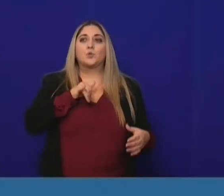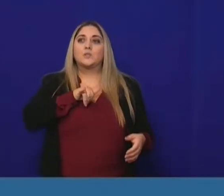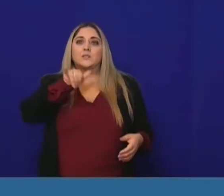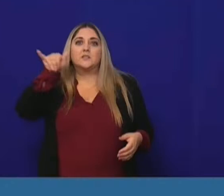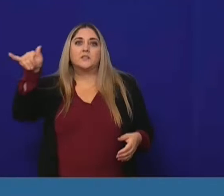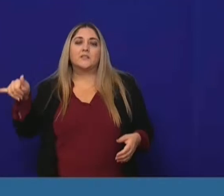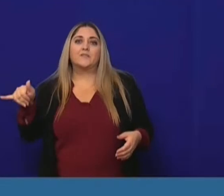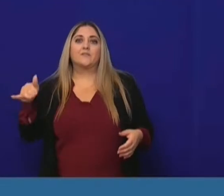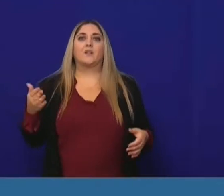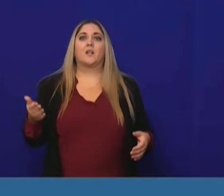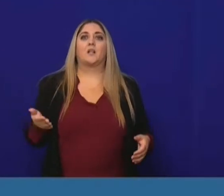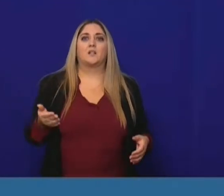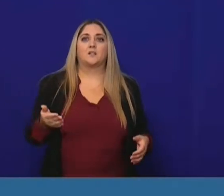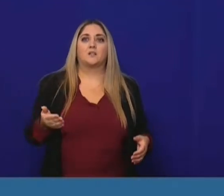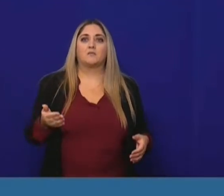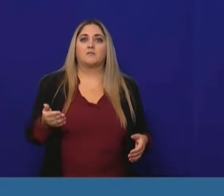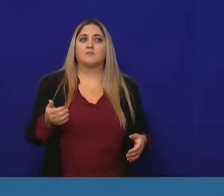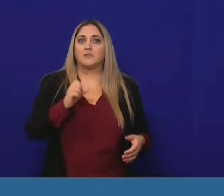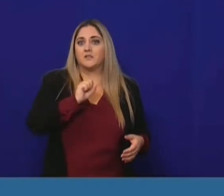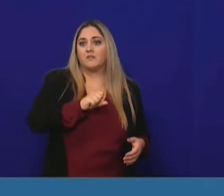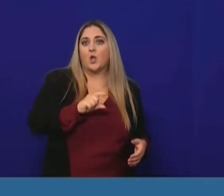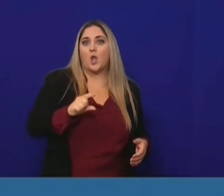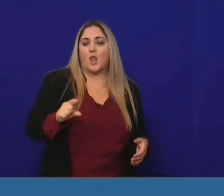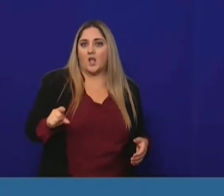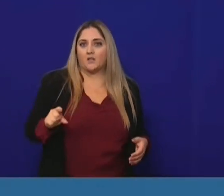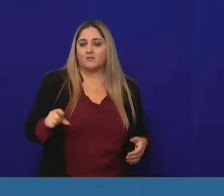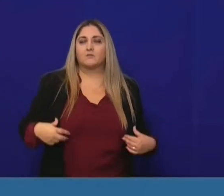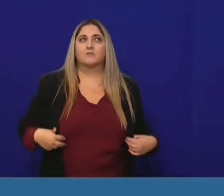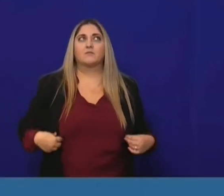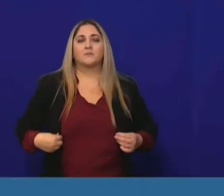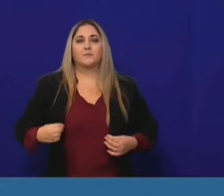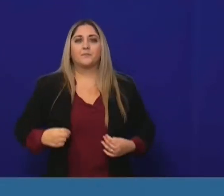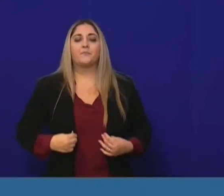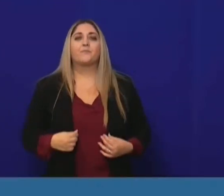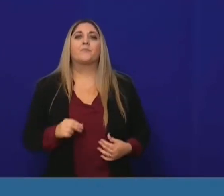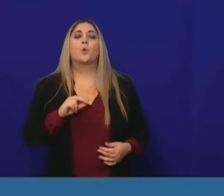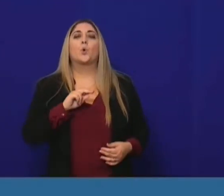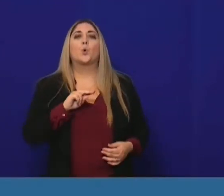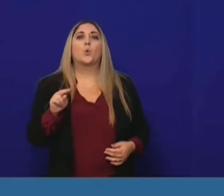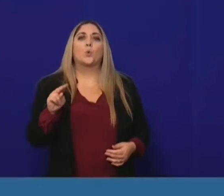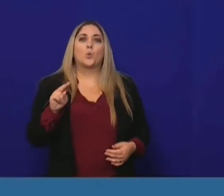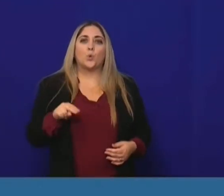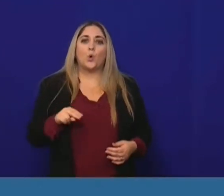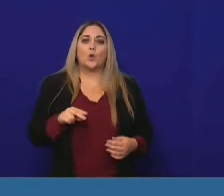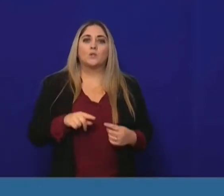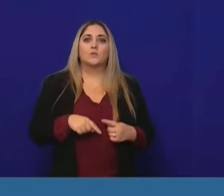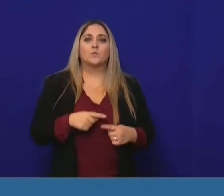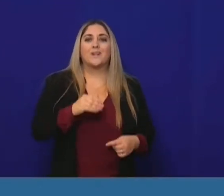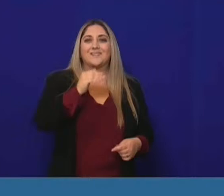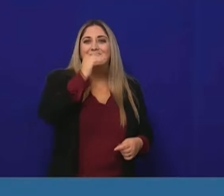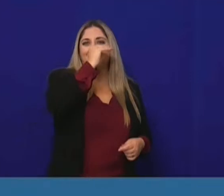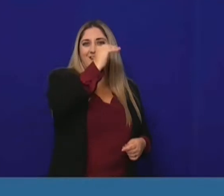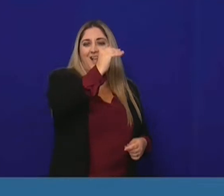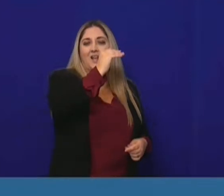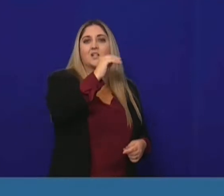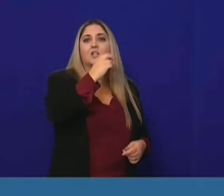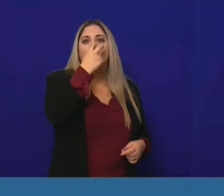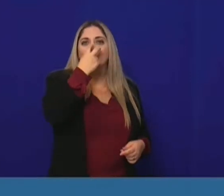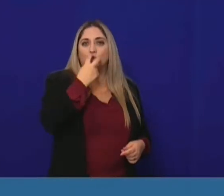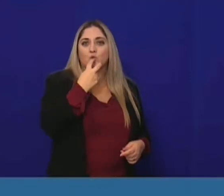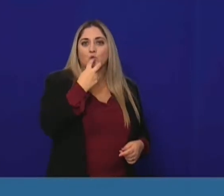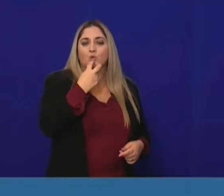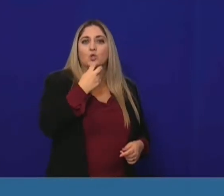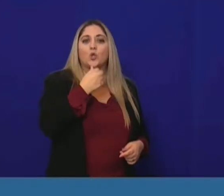did pre-pandemic? And lastly, about the Good Samaritan facility. So how many